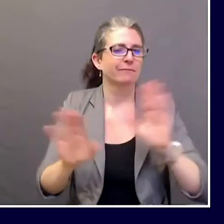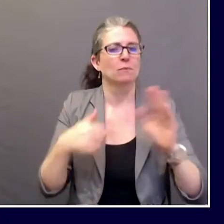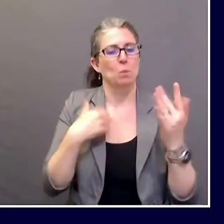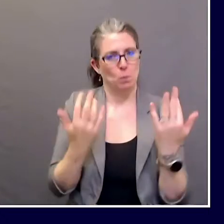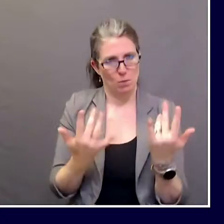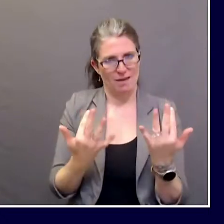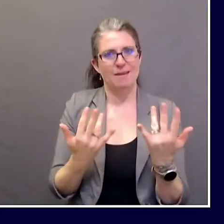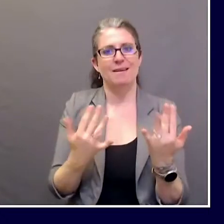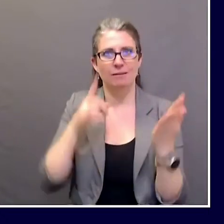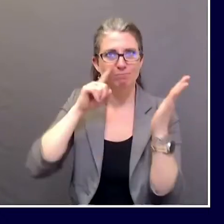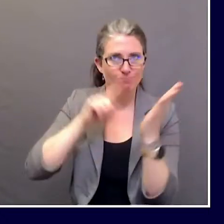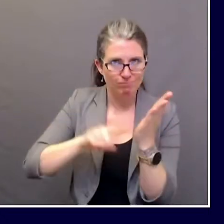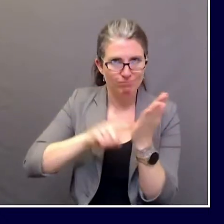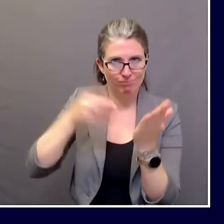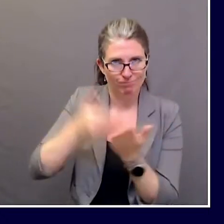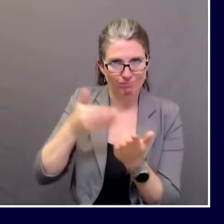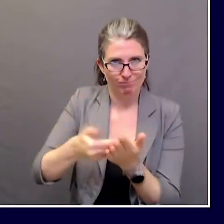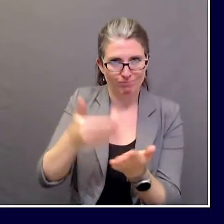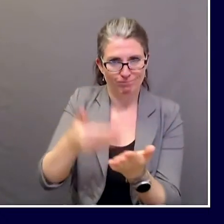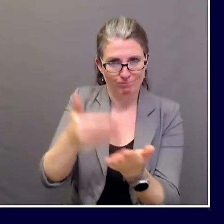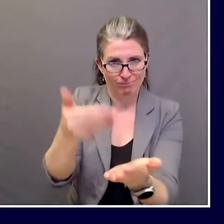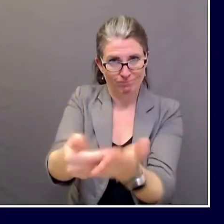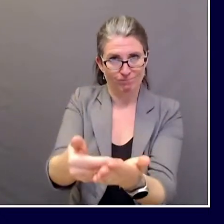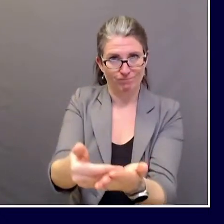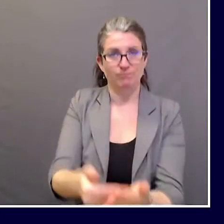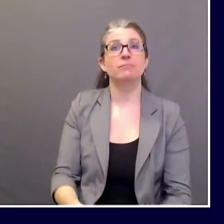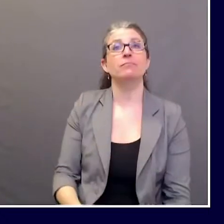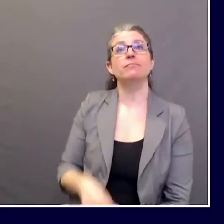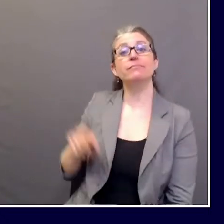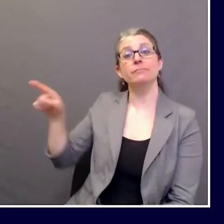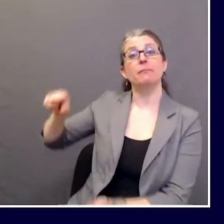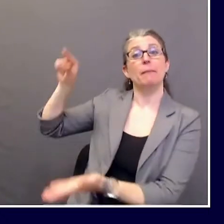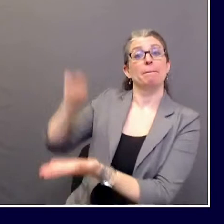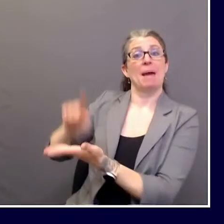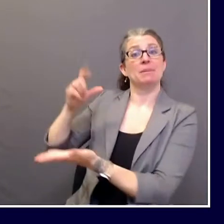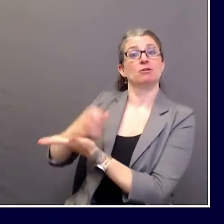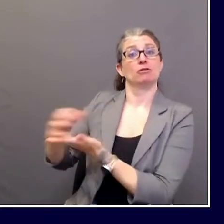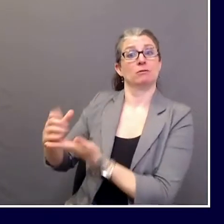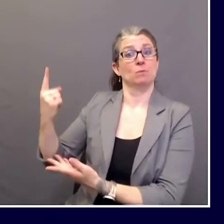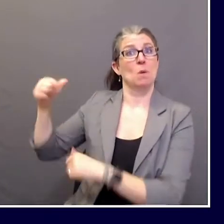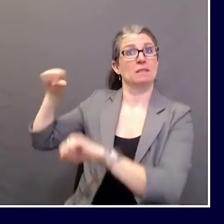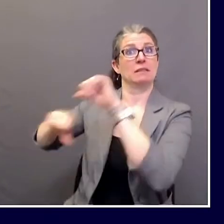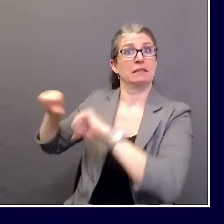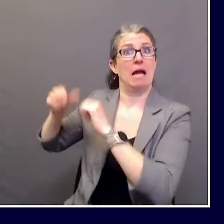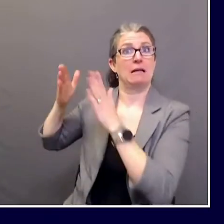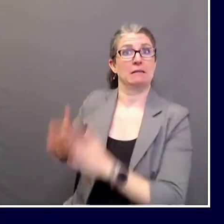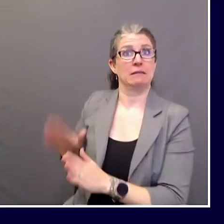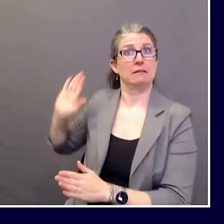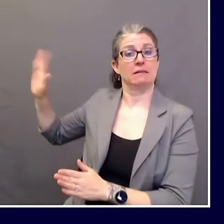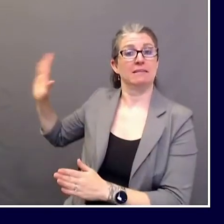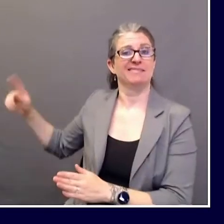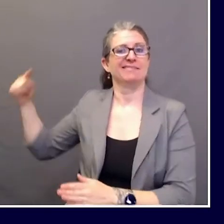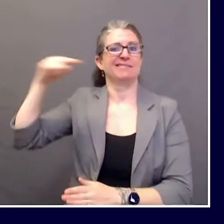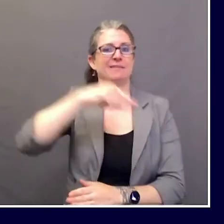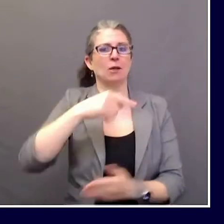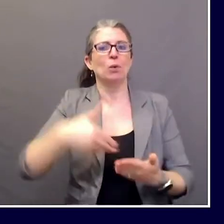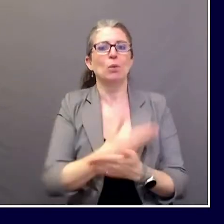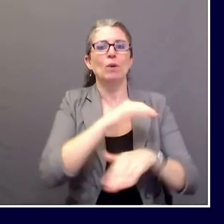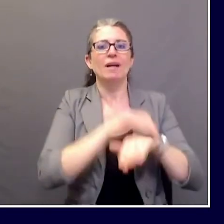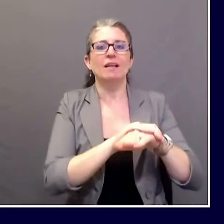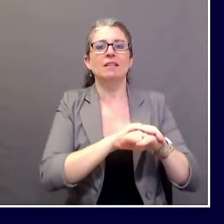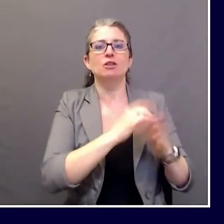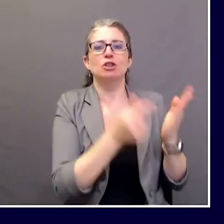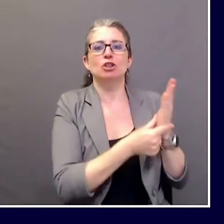the preeminent medical journal, the New England Journal of Medicine, that suggested some possible pathways between why